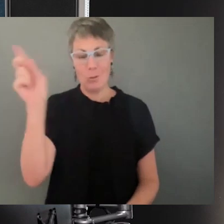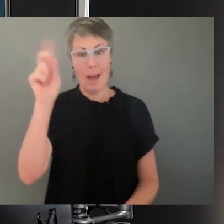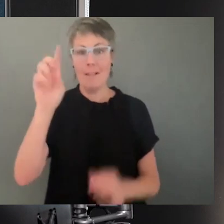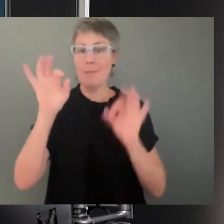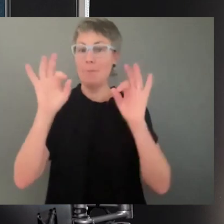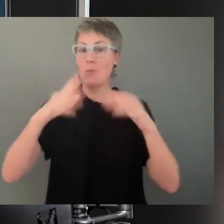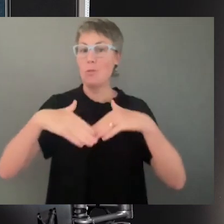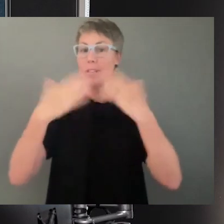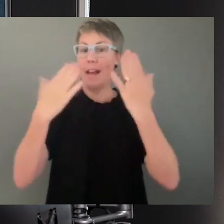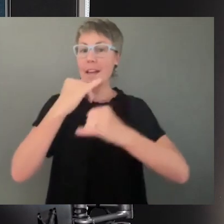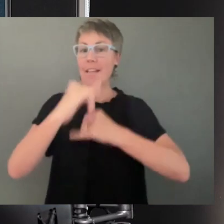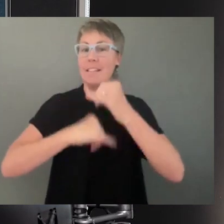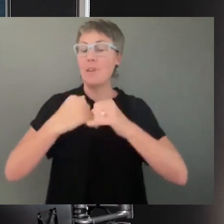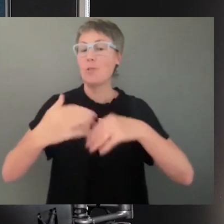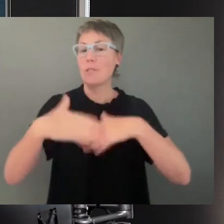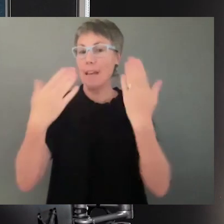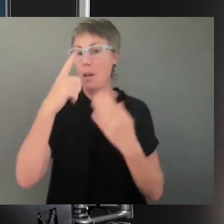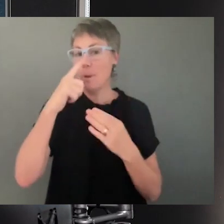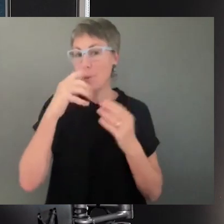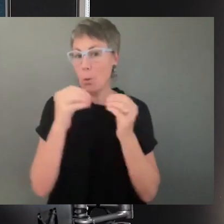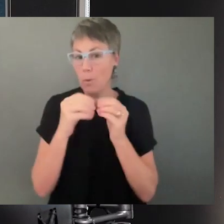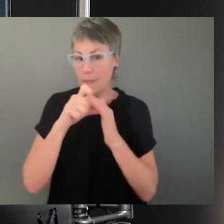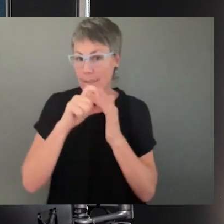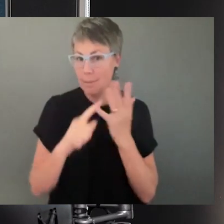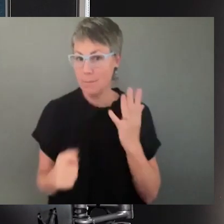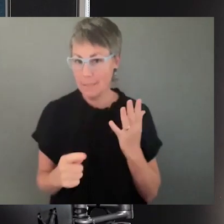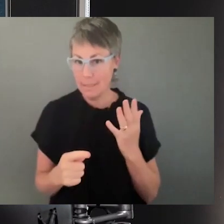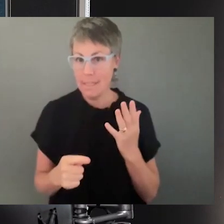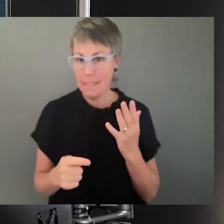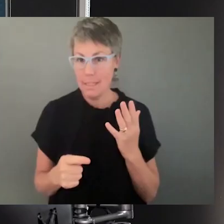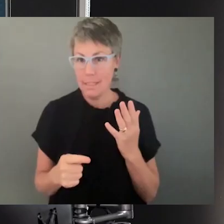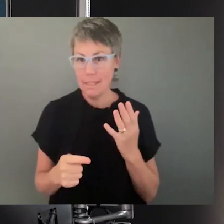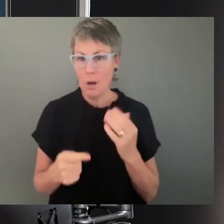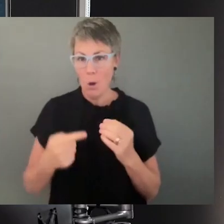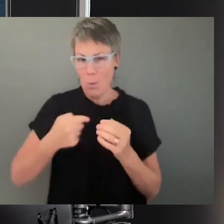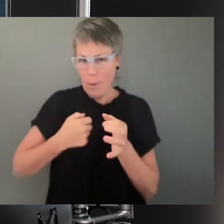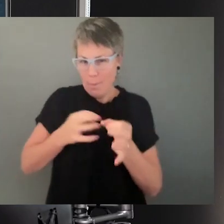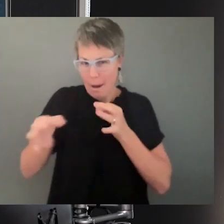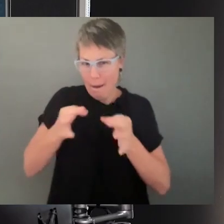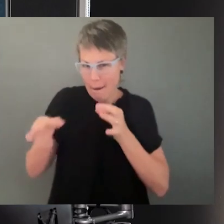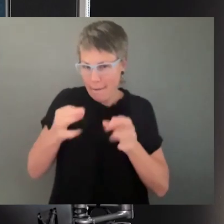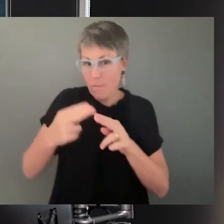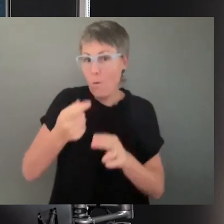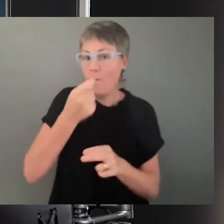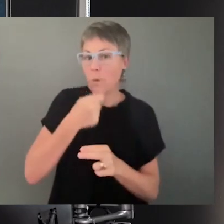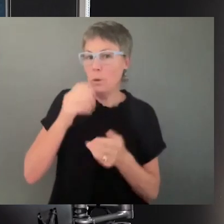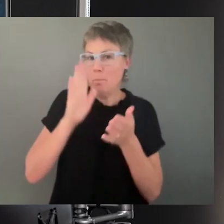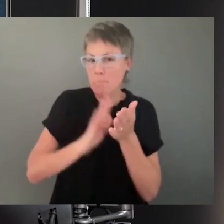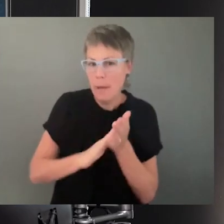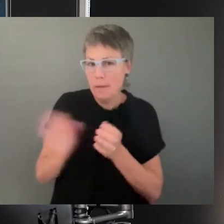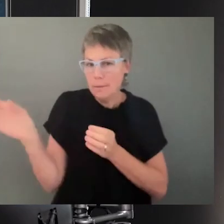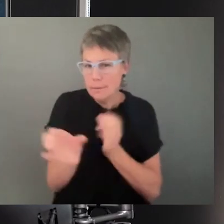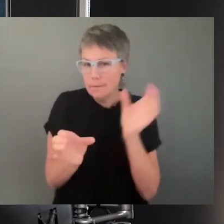we are celebrating International Day of People with Disability. This is a program that we've been working on for several